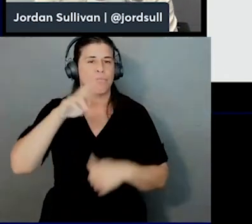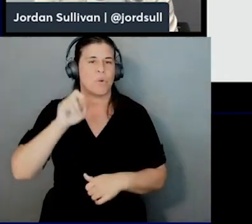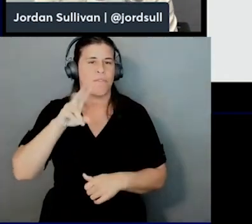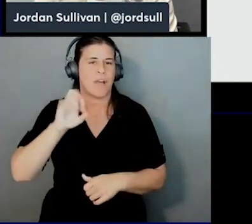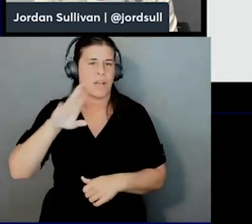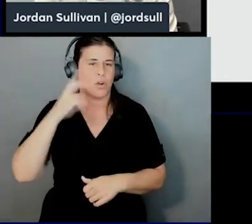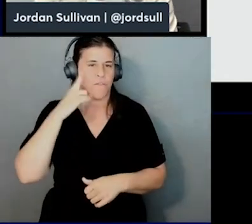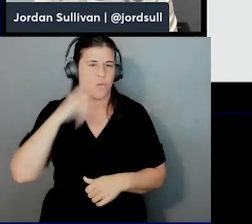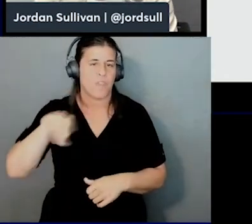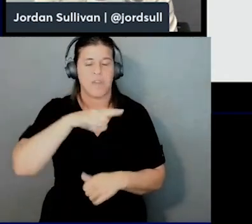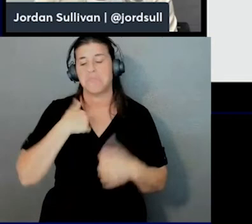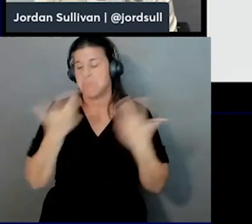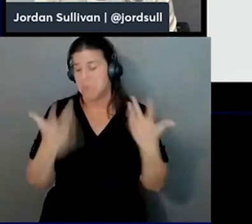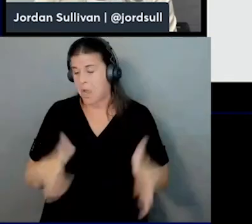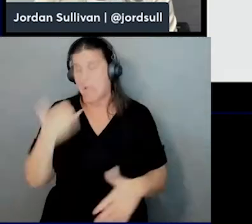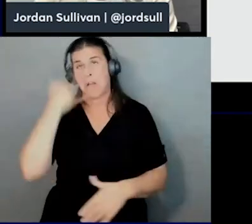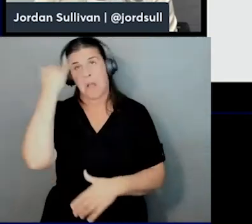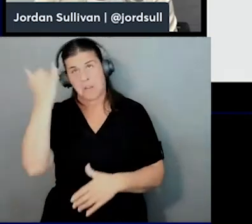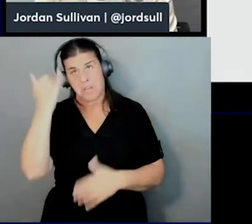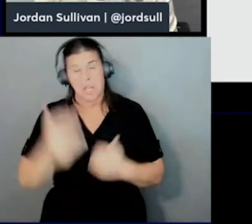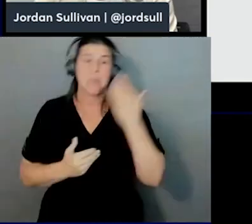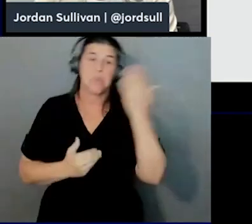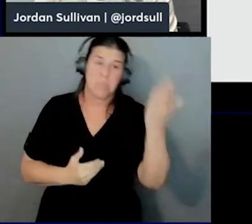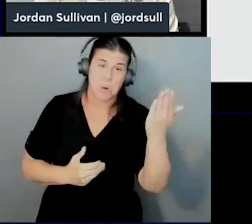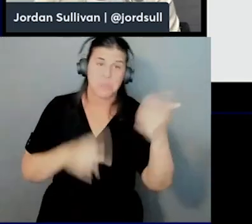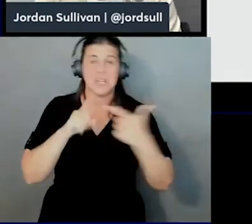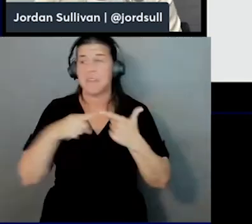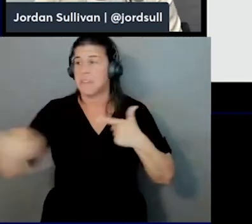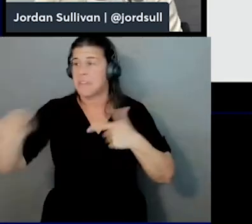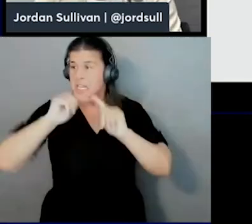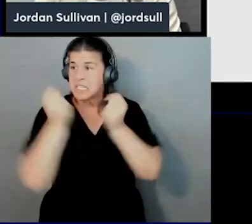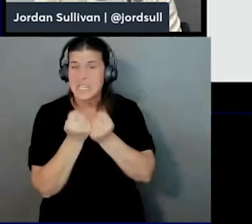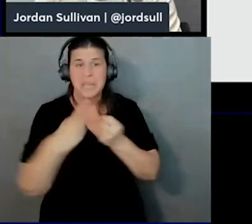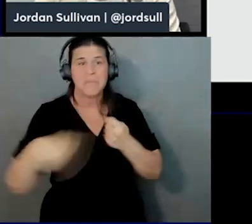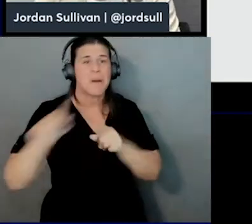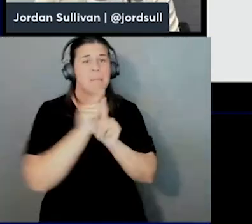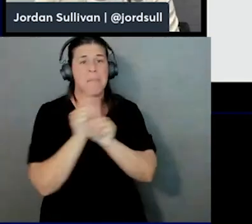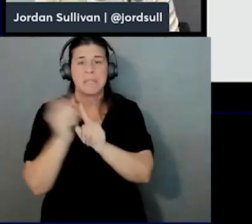proposed this idea, and I got the team of mentees, and